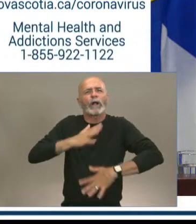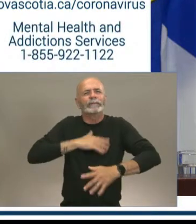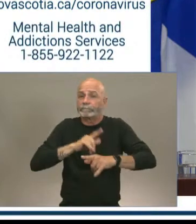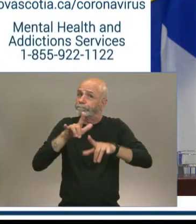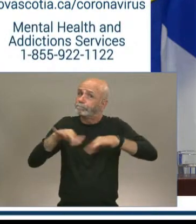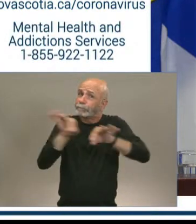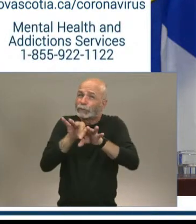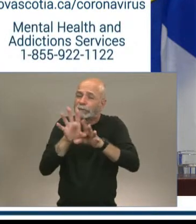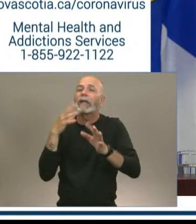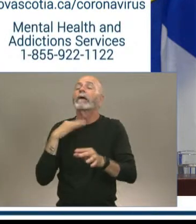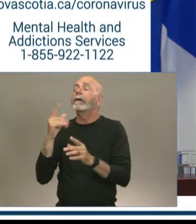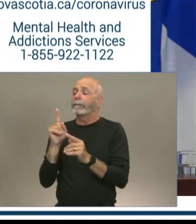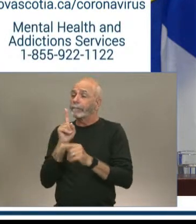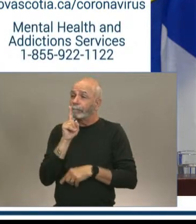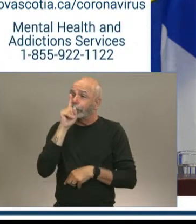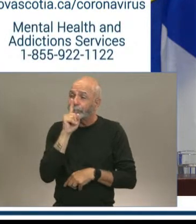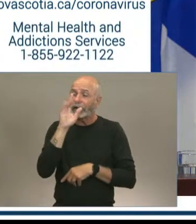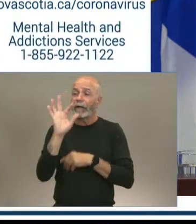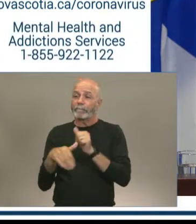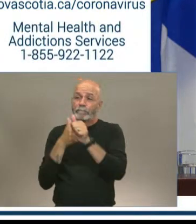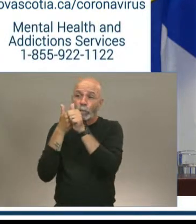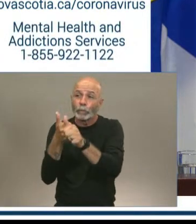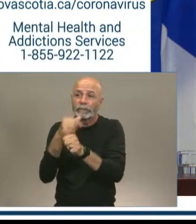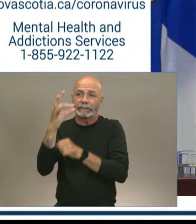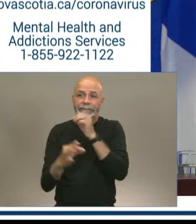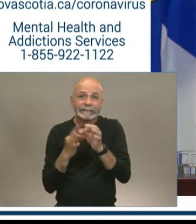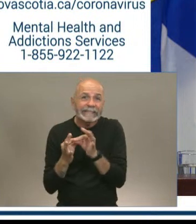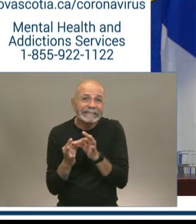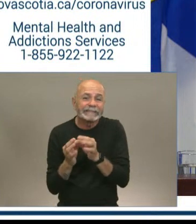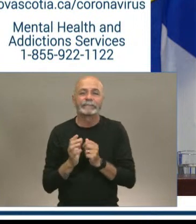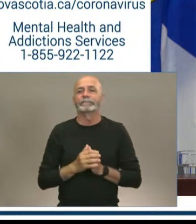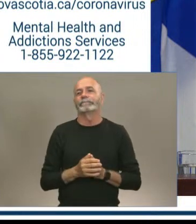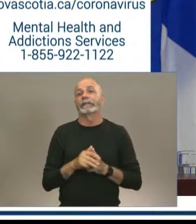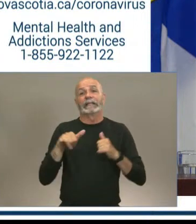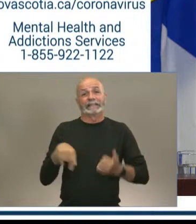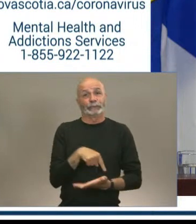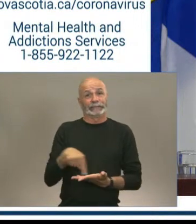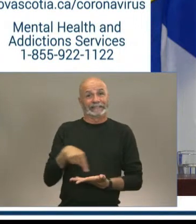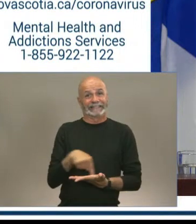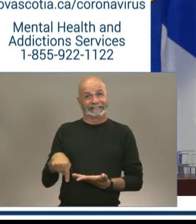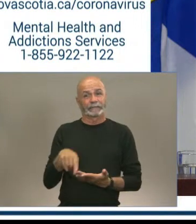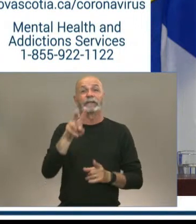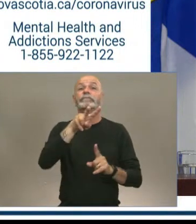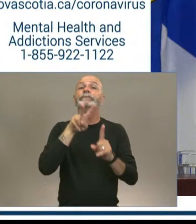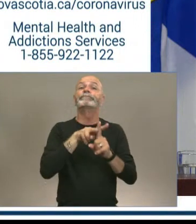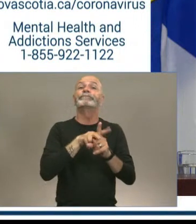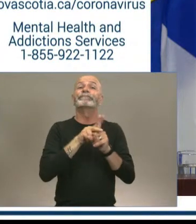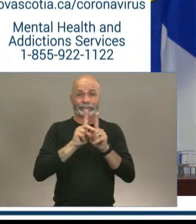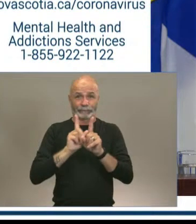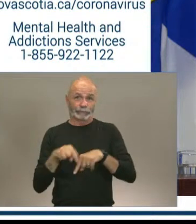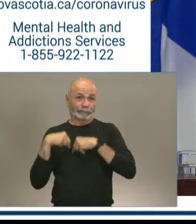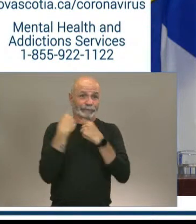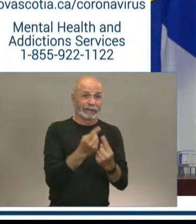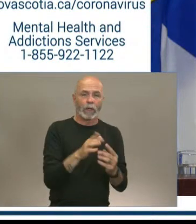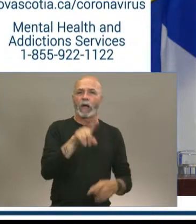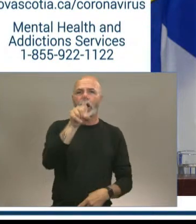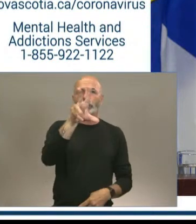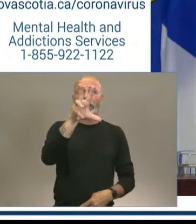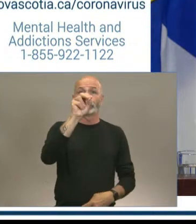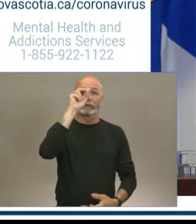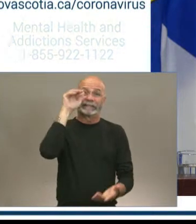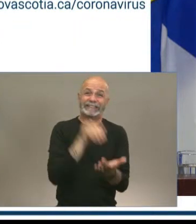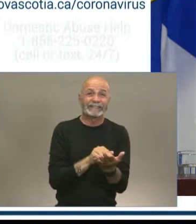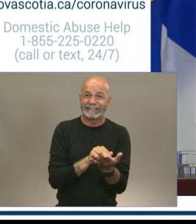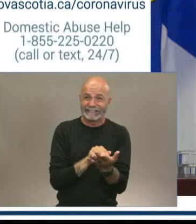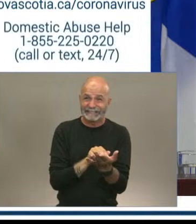vaccine program. We have 130,000 appointments booked, and 5% of those are first doses. So it's really great that